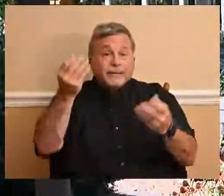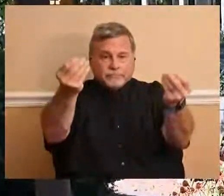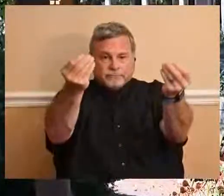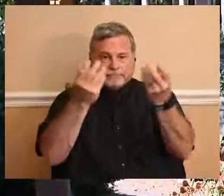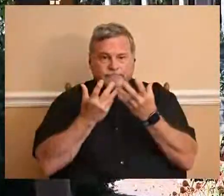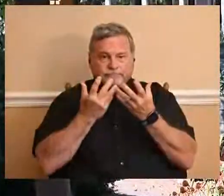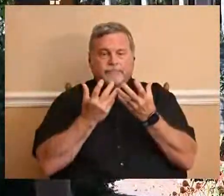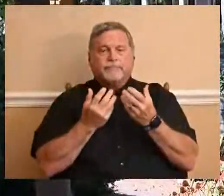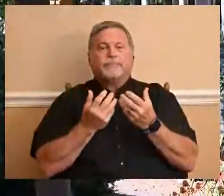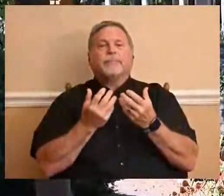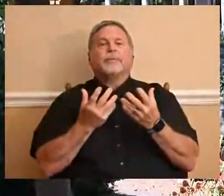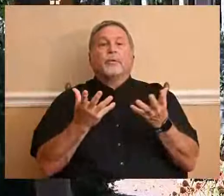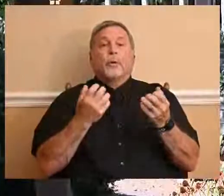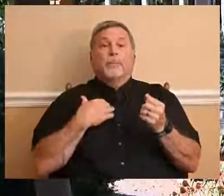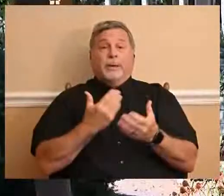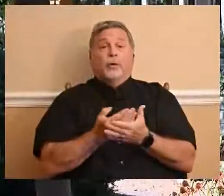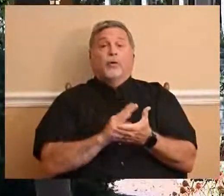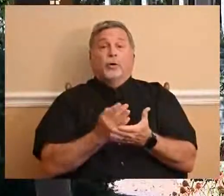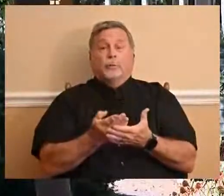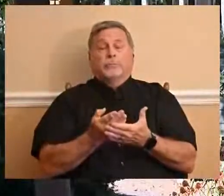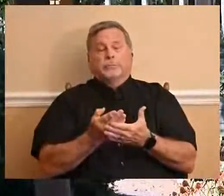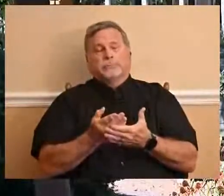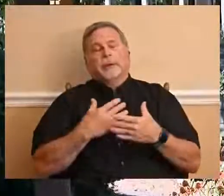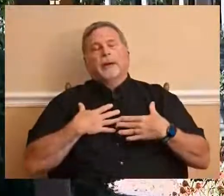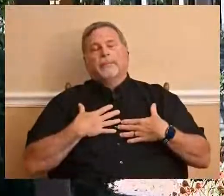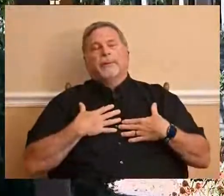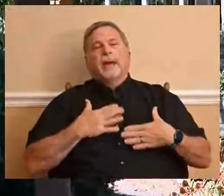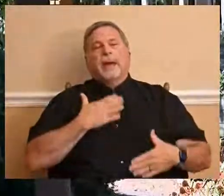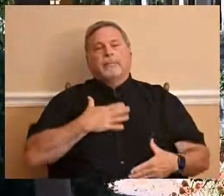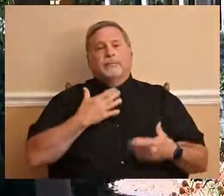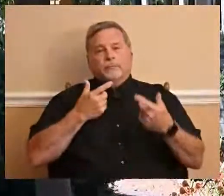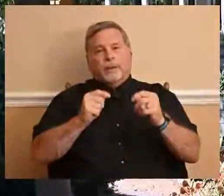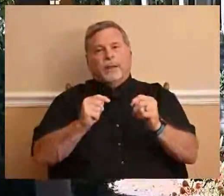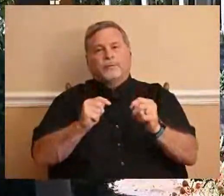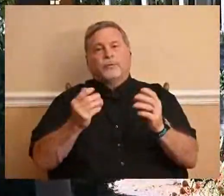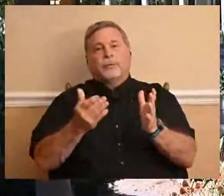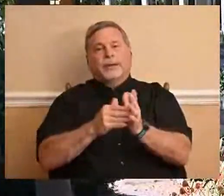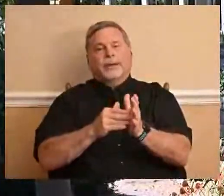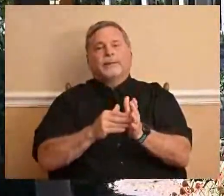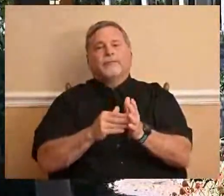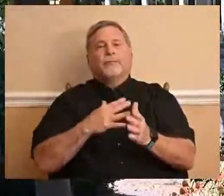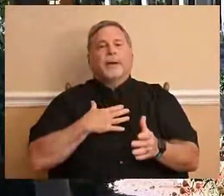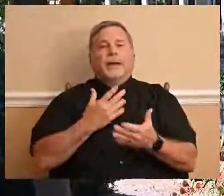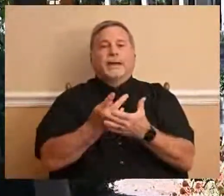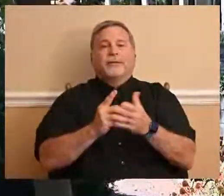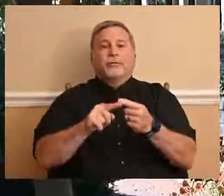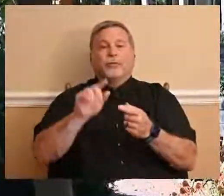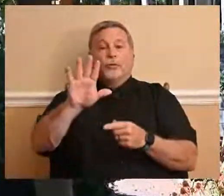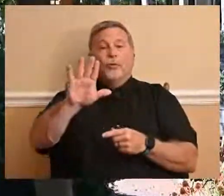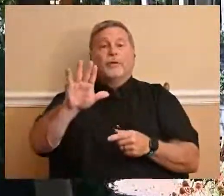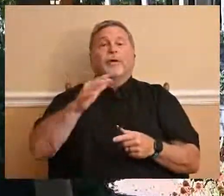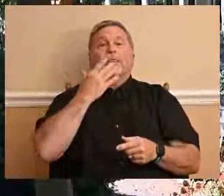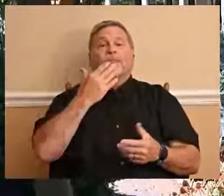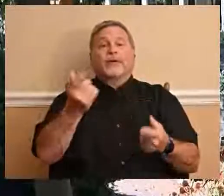me to cook, let me know. I'll be glad to try it. So again, from my kitchen to yours, thanks for coming